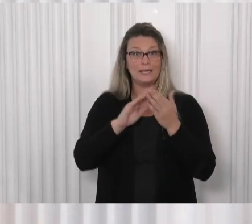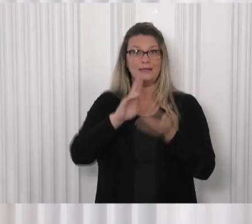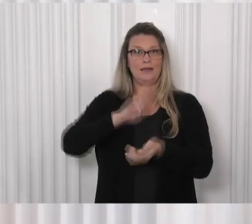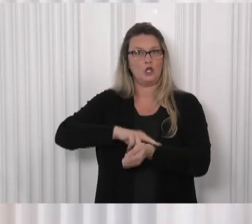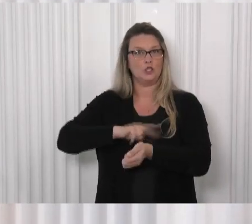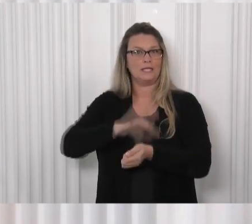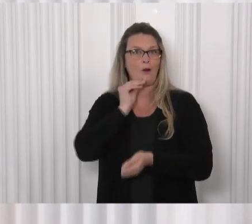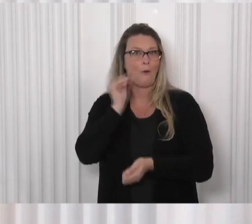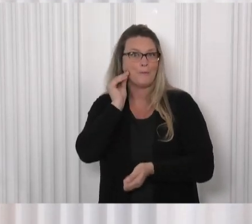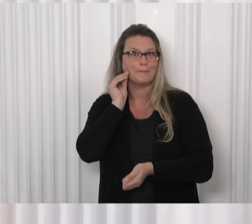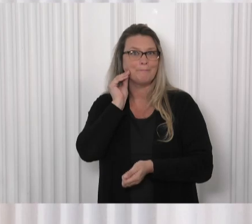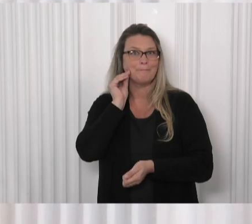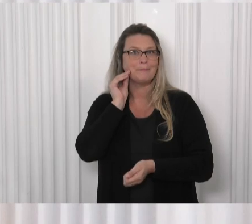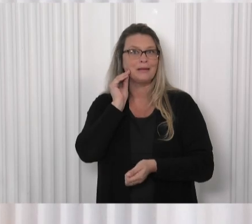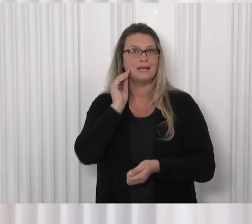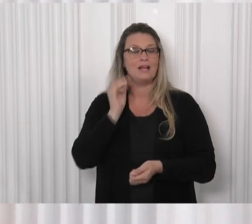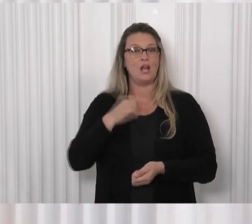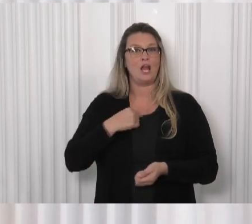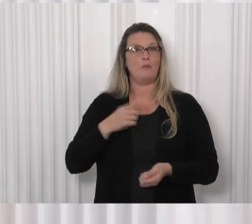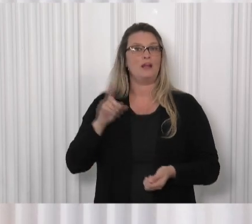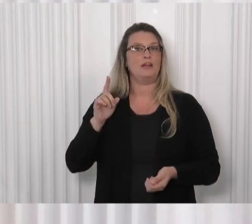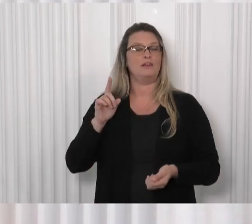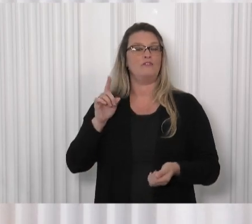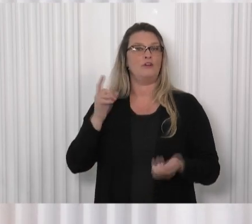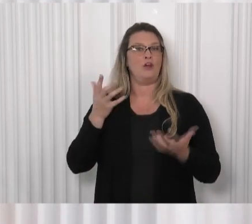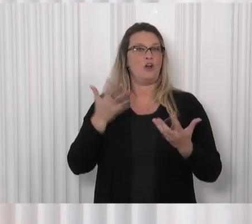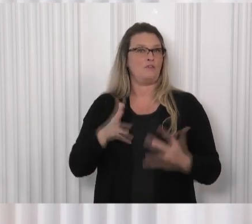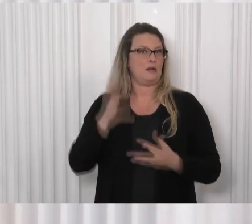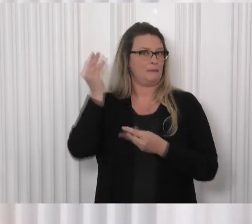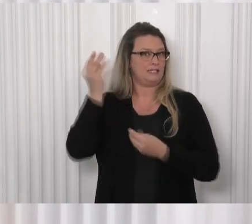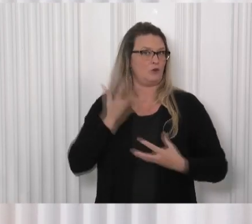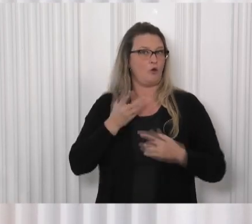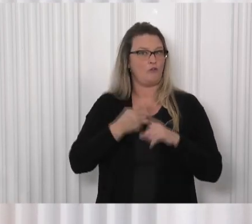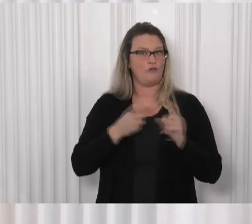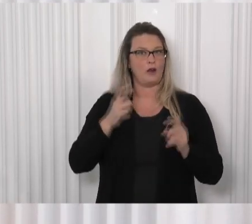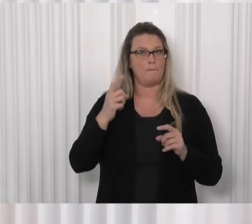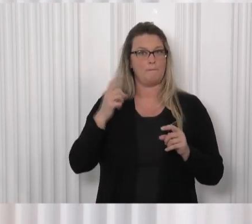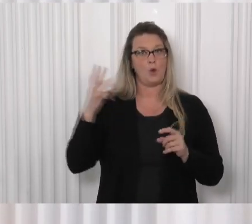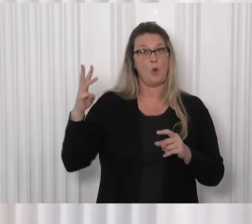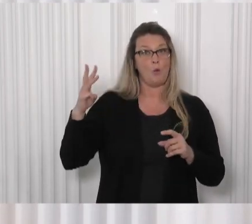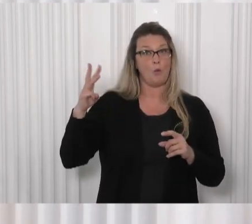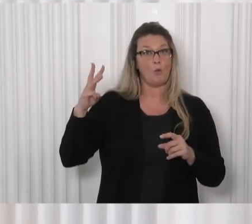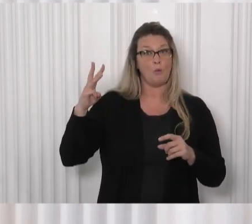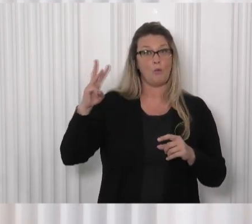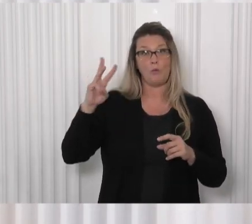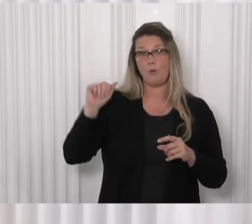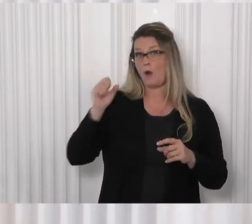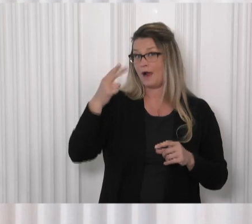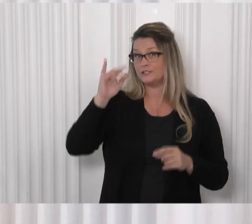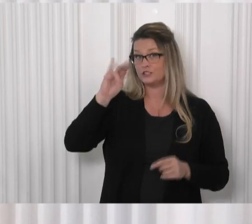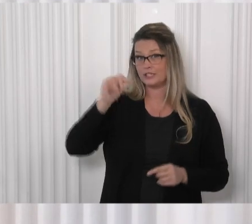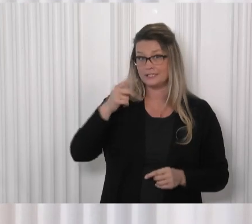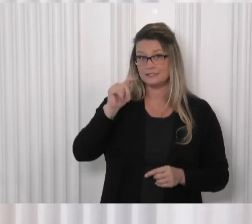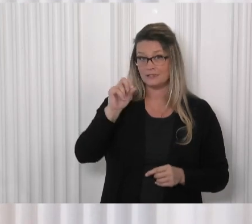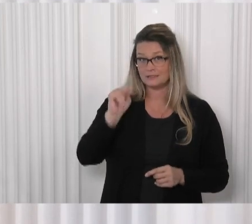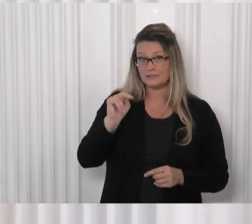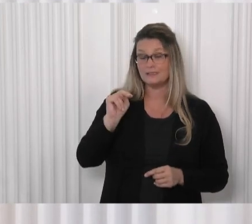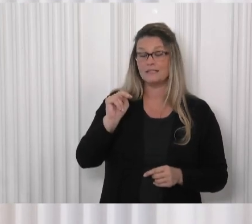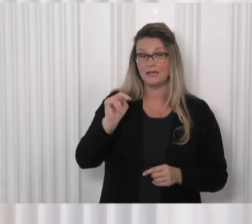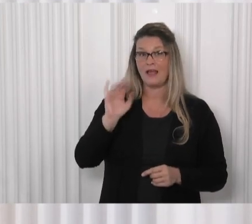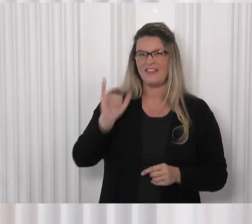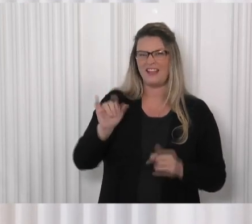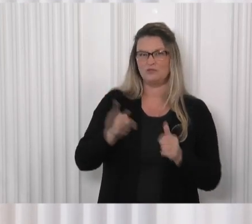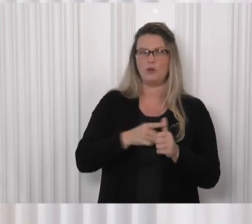home, and we know in Kirkland, Washington, which was one of the first sites of the spread of the coronavirus in this country, that